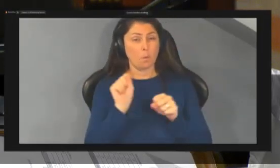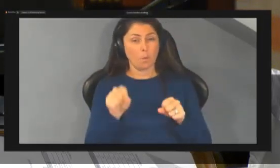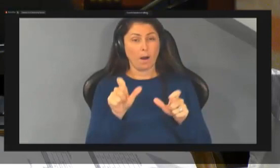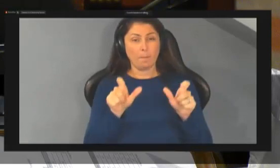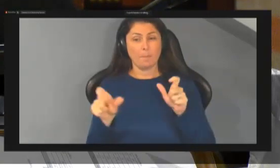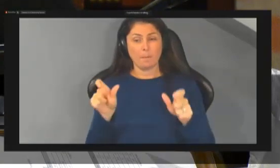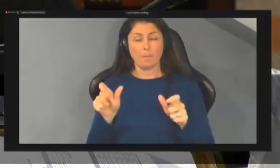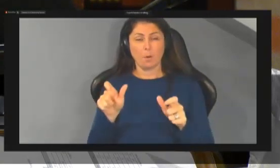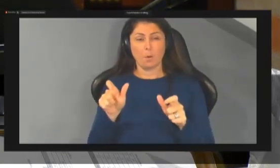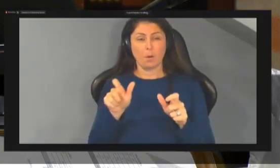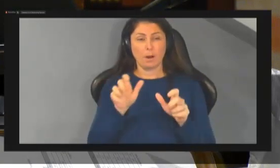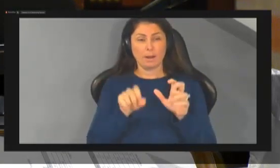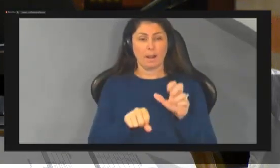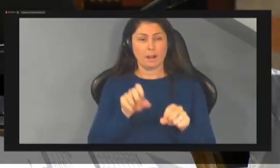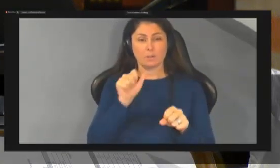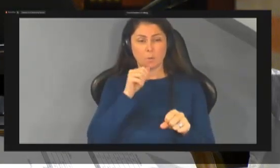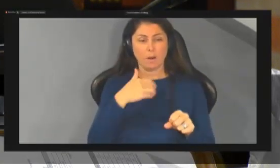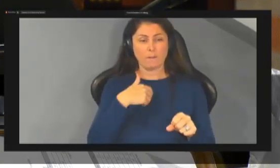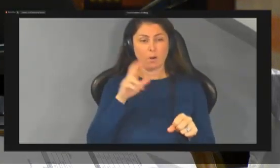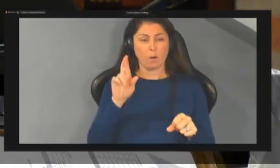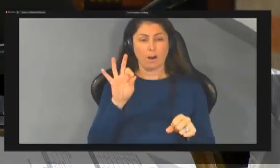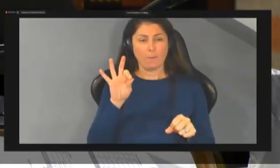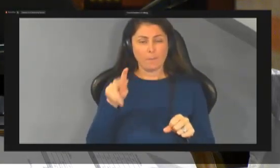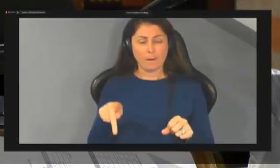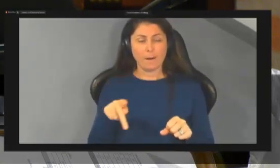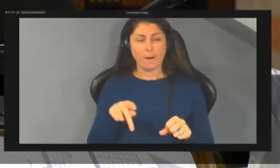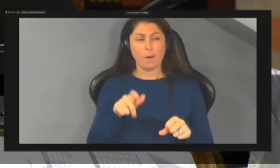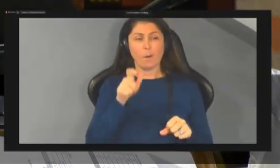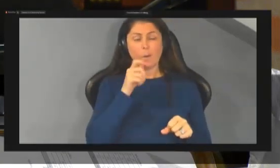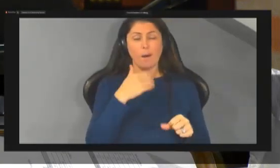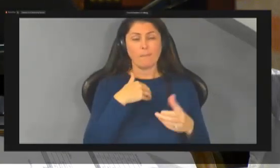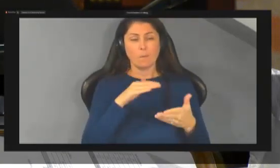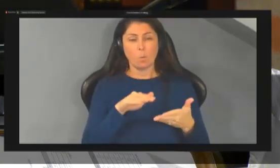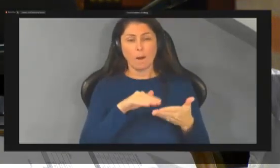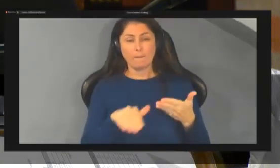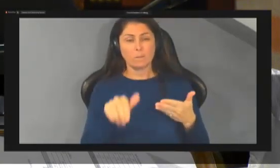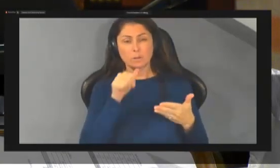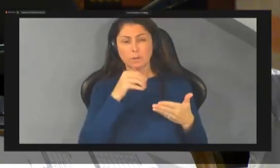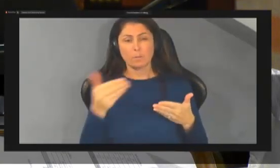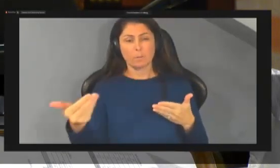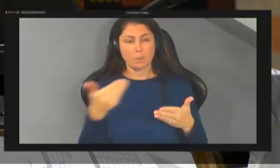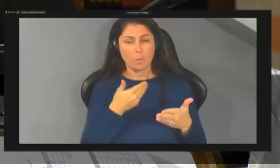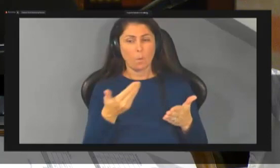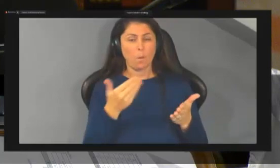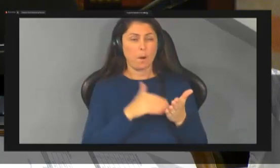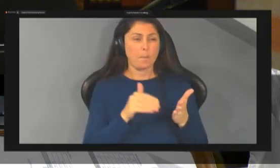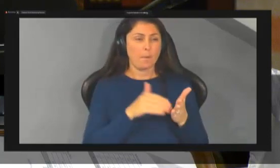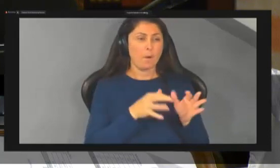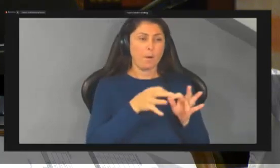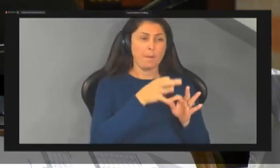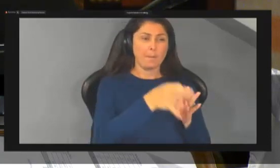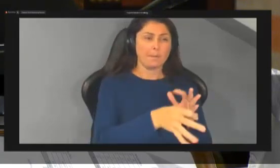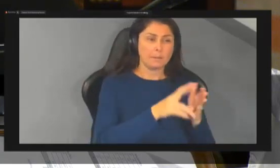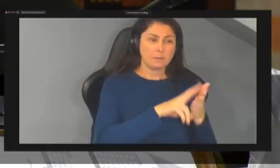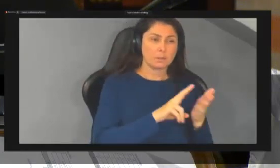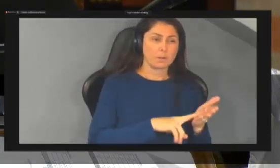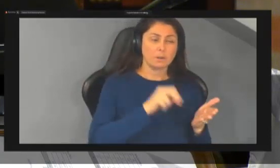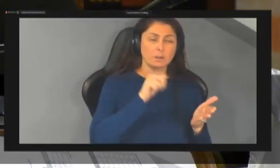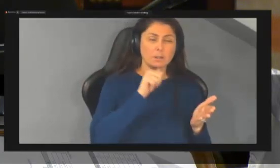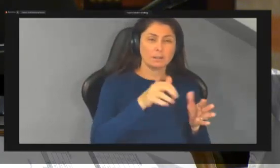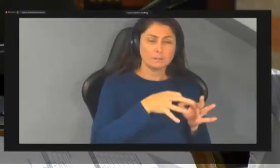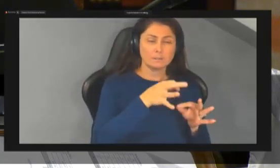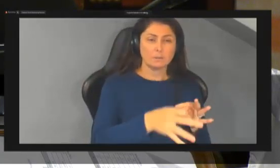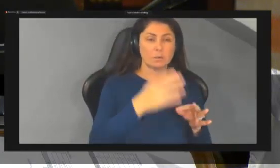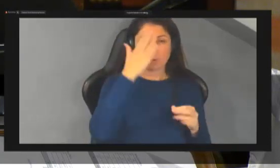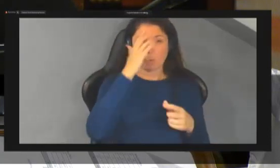that don't have RFPs, catching waivers that shouldn't come through repeatedly, extending contracts that shouldn't be extended, and knowing when